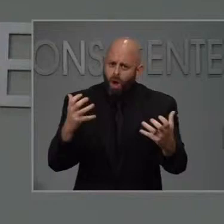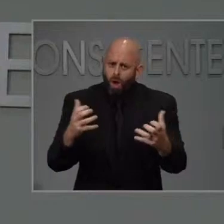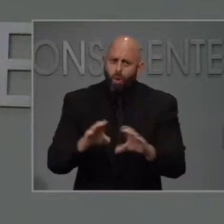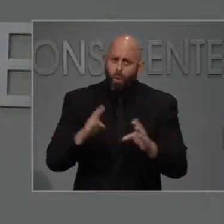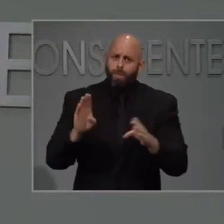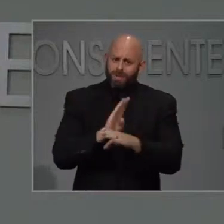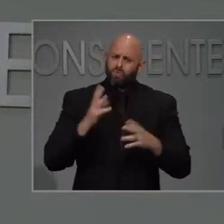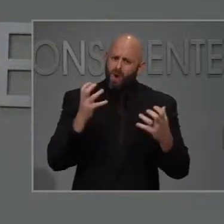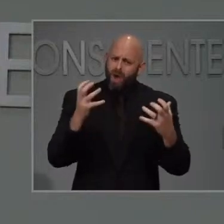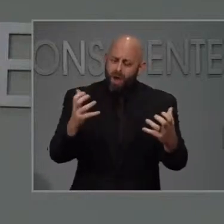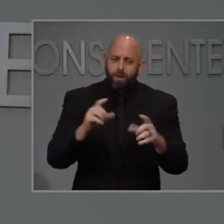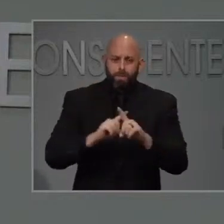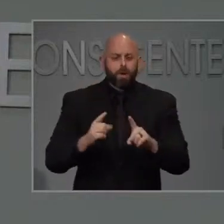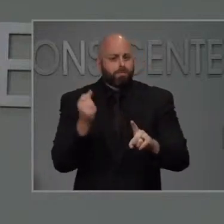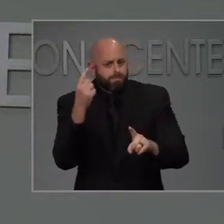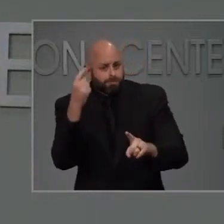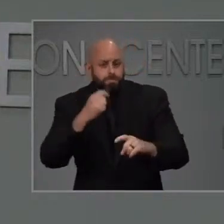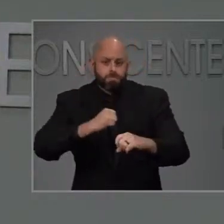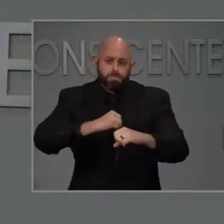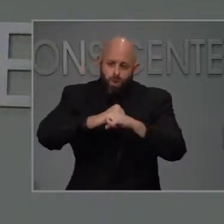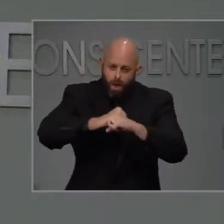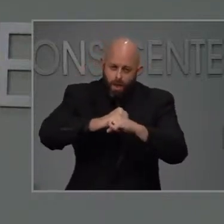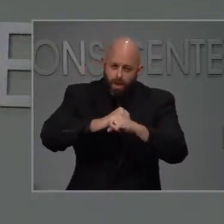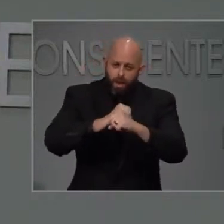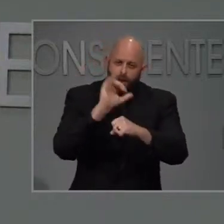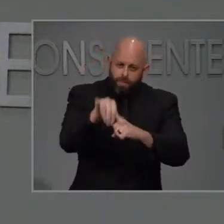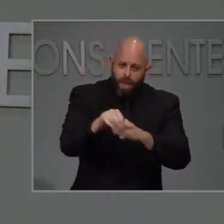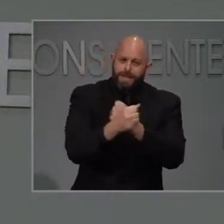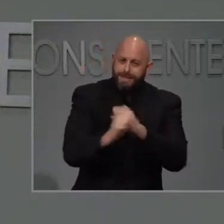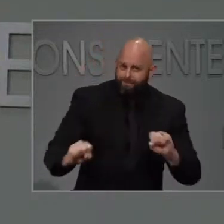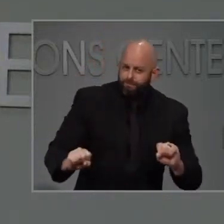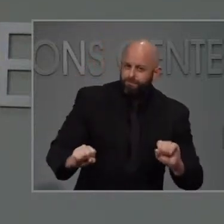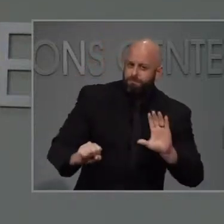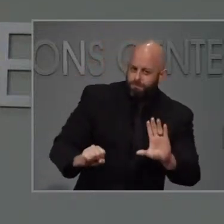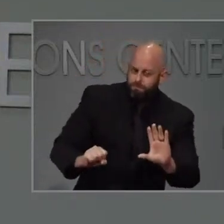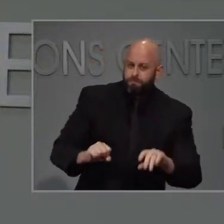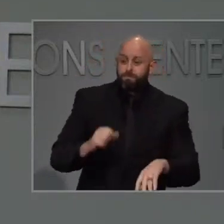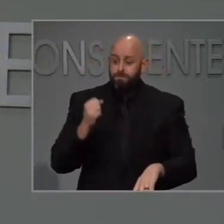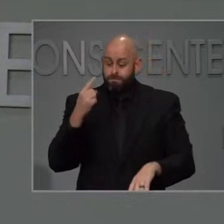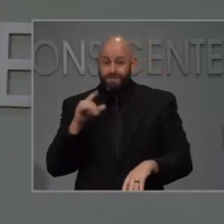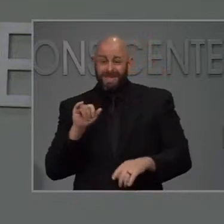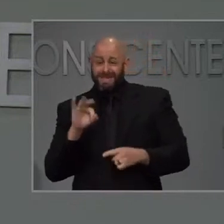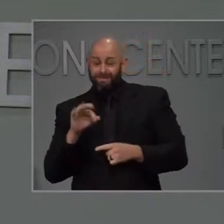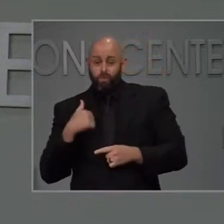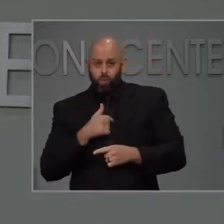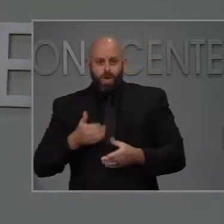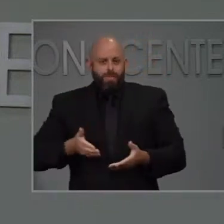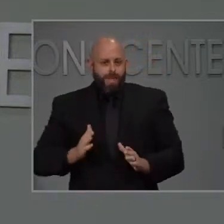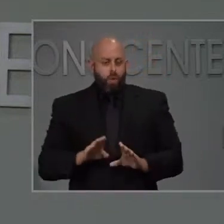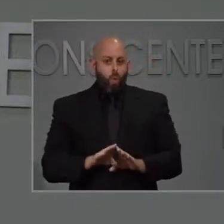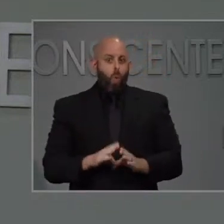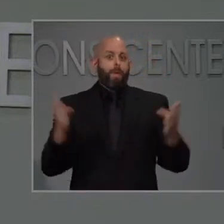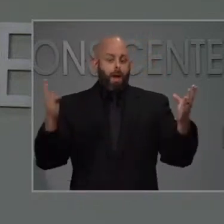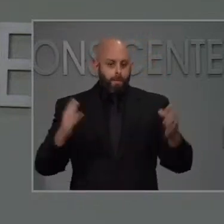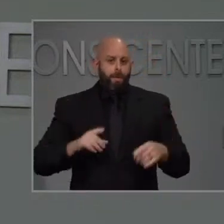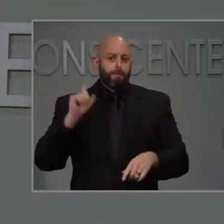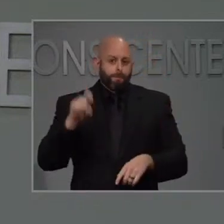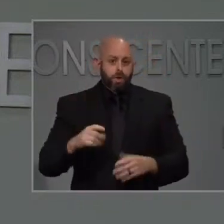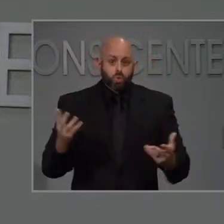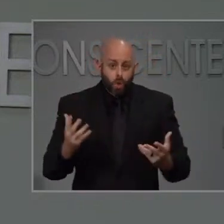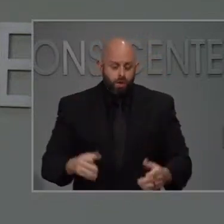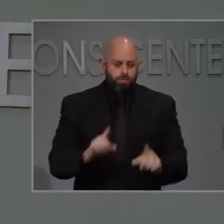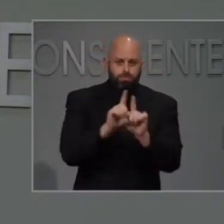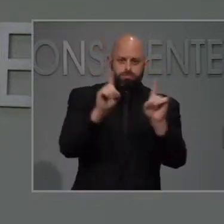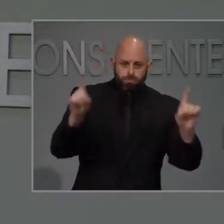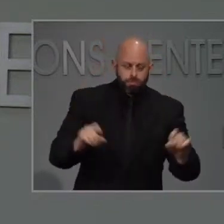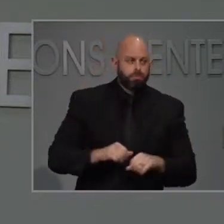ease restrictions. They're all going to involve some combination of social distancing, wiping down of services,